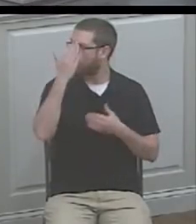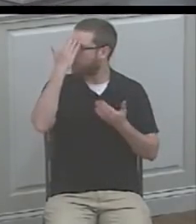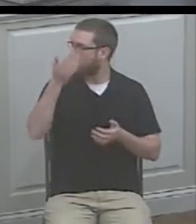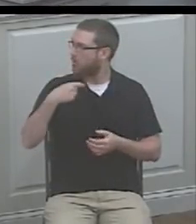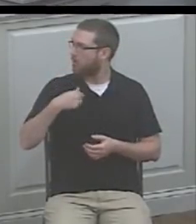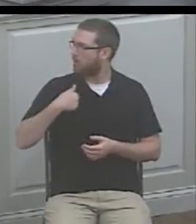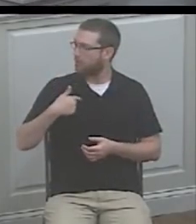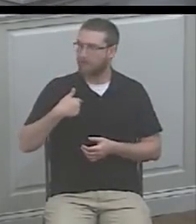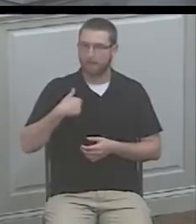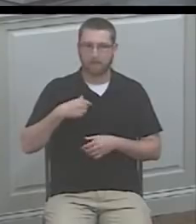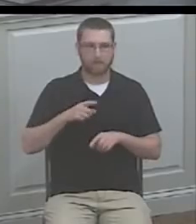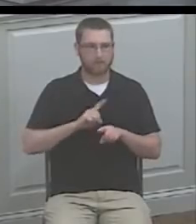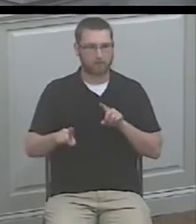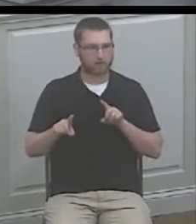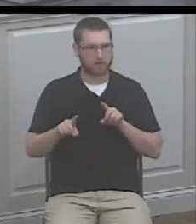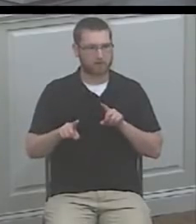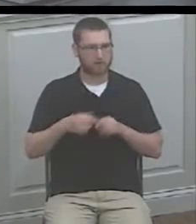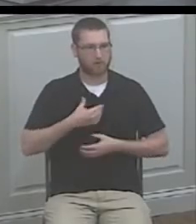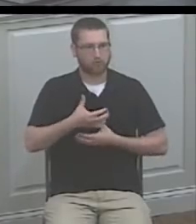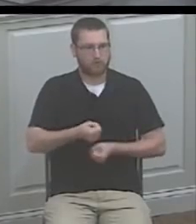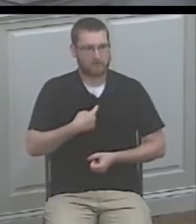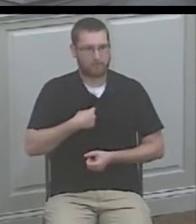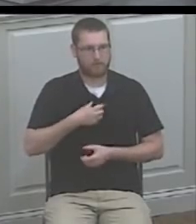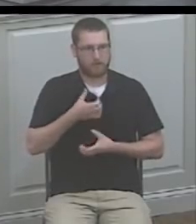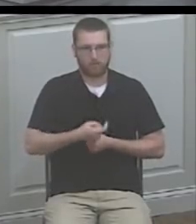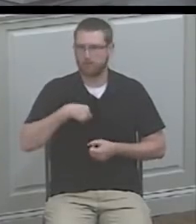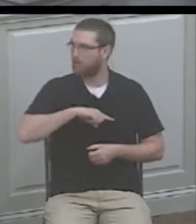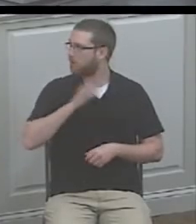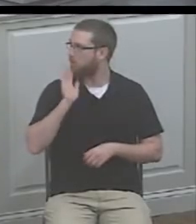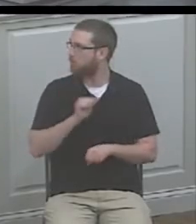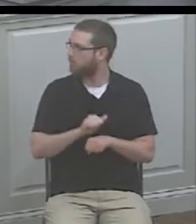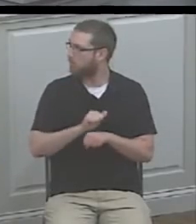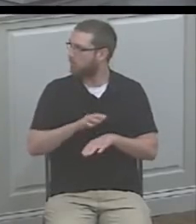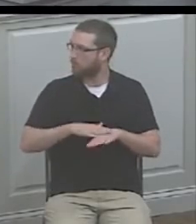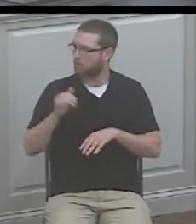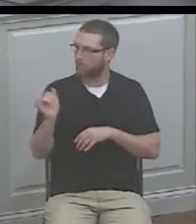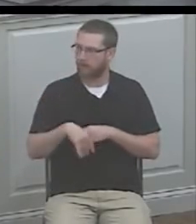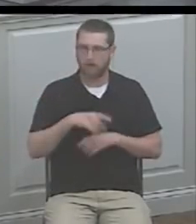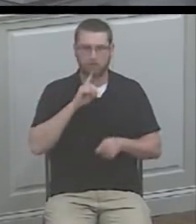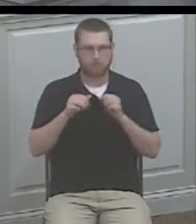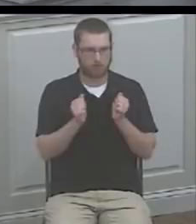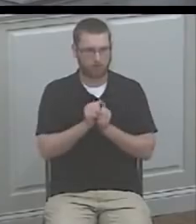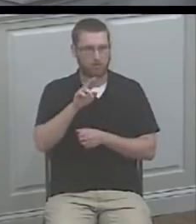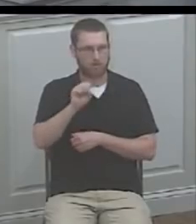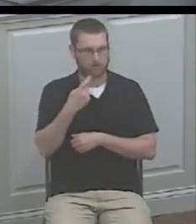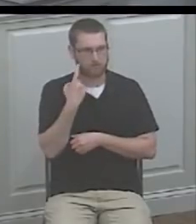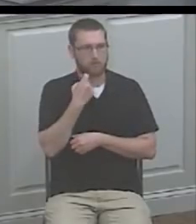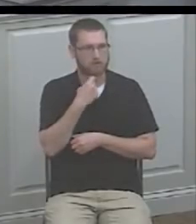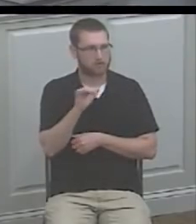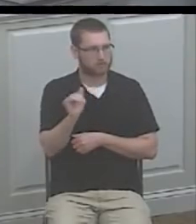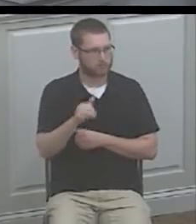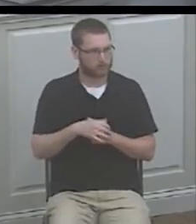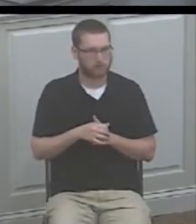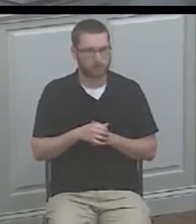but I'm going to have to ask you to trust us. Trust me that we're going to work on that. And I know I've had this conversation with Mr. Scott recently, and it's